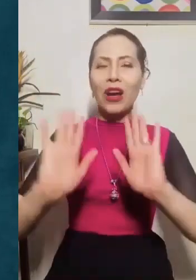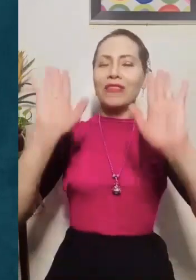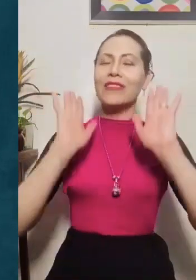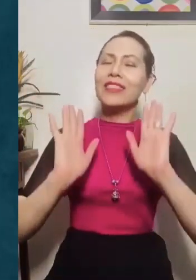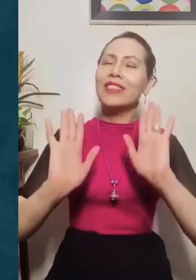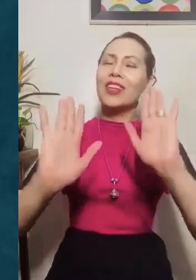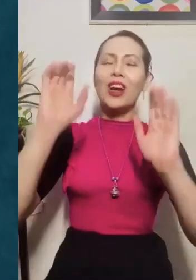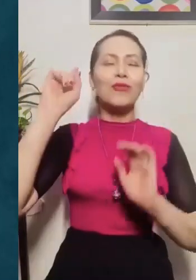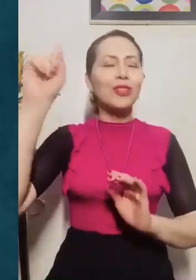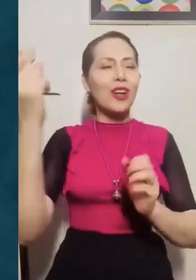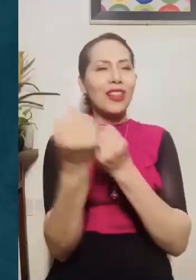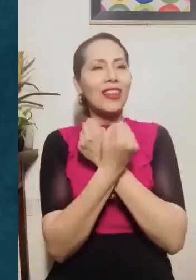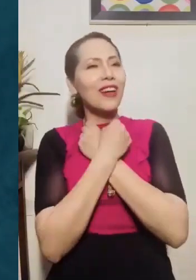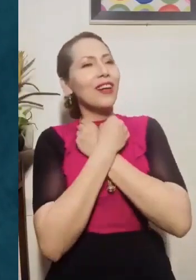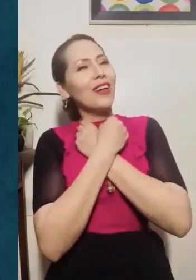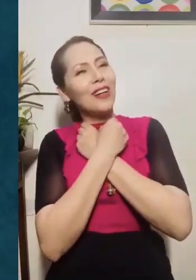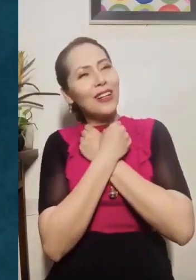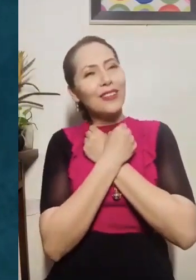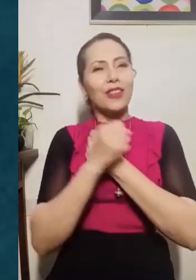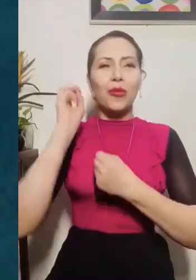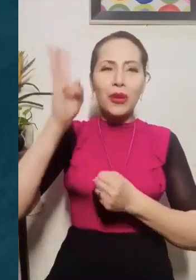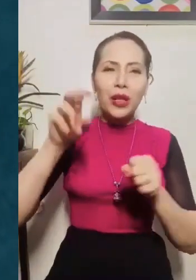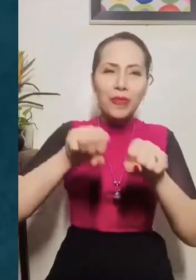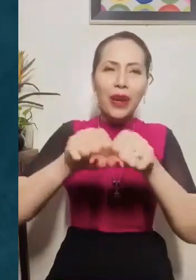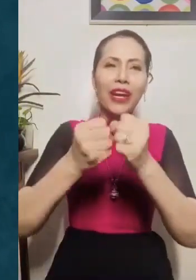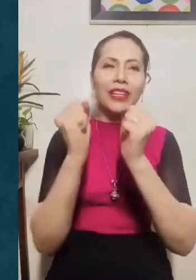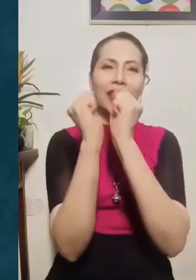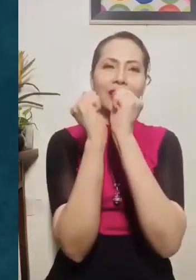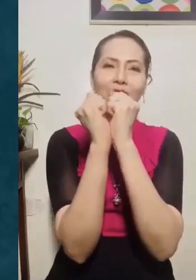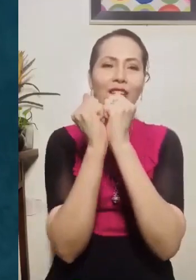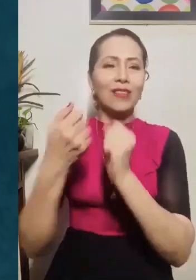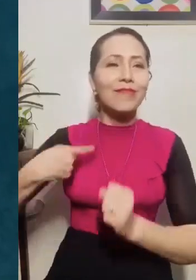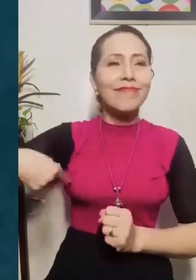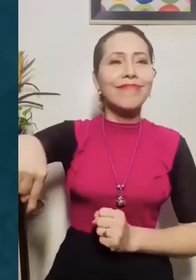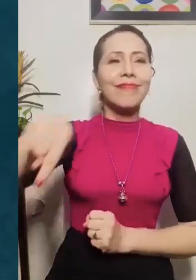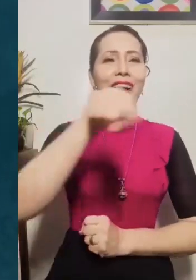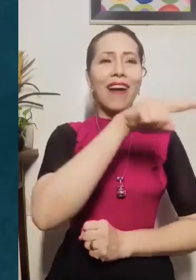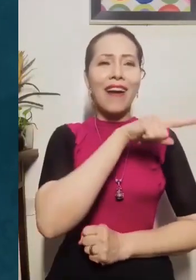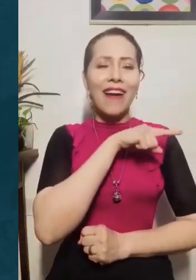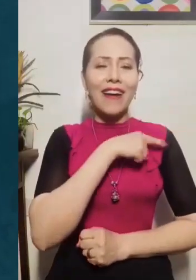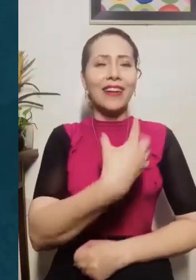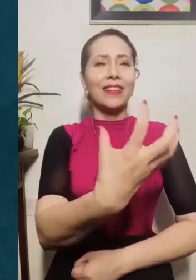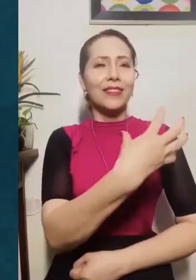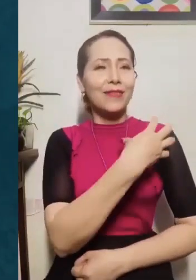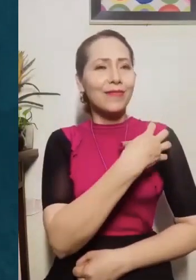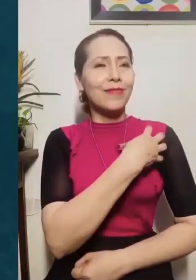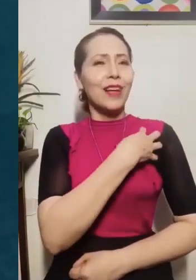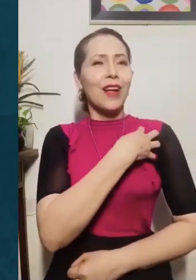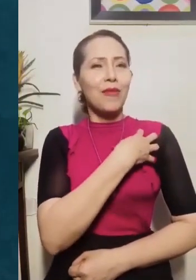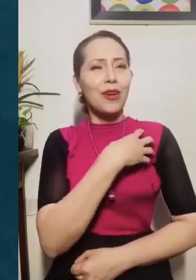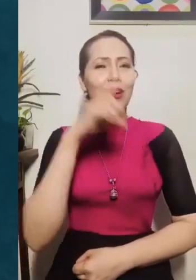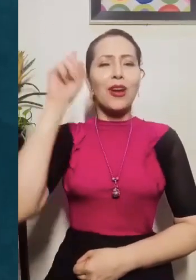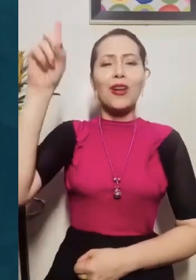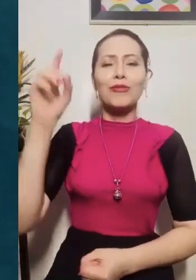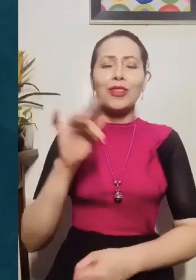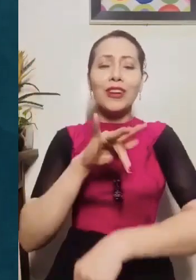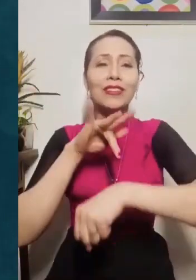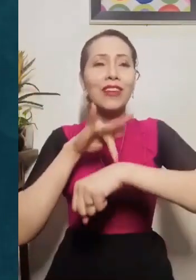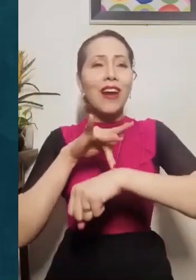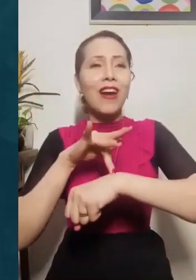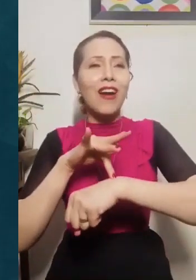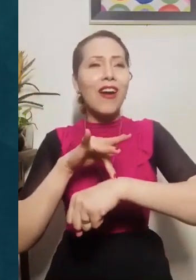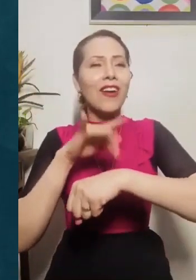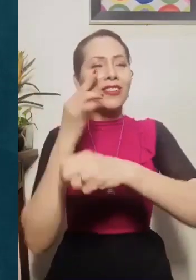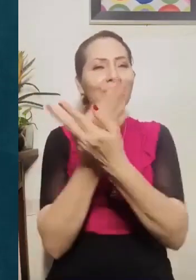The wonder of your love will break the chain that binds us. The power of